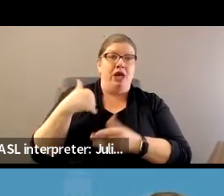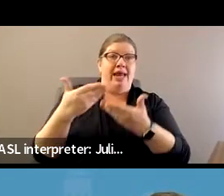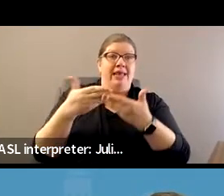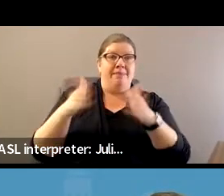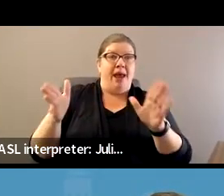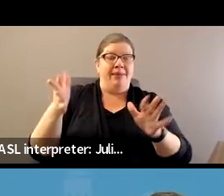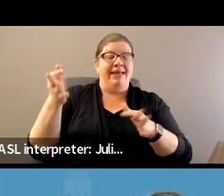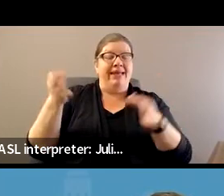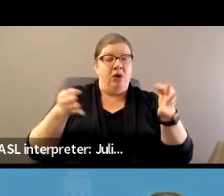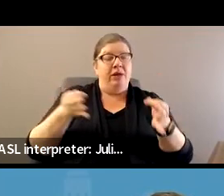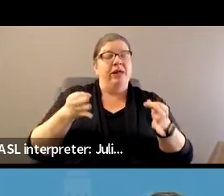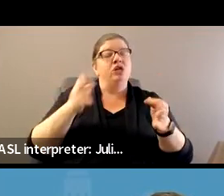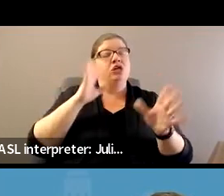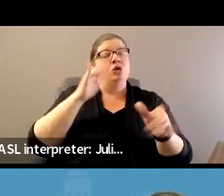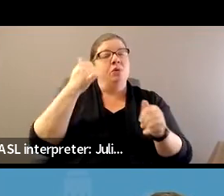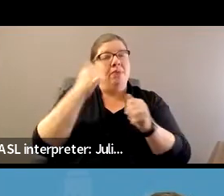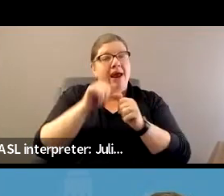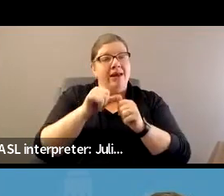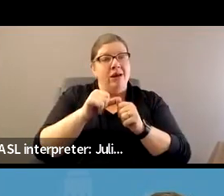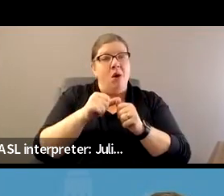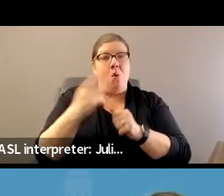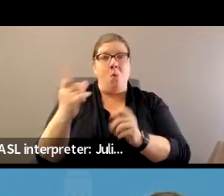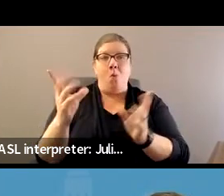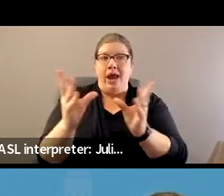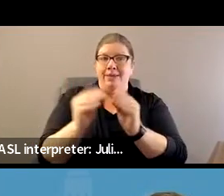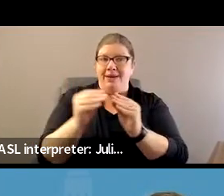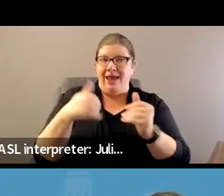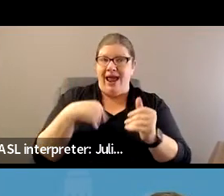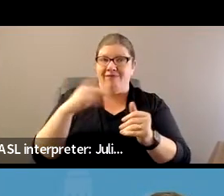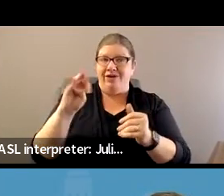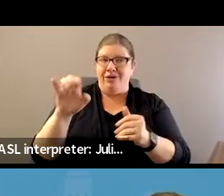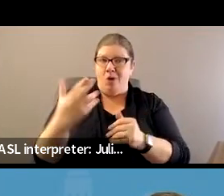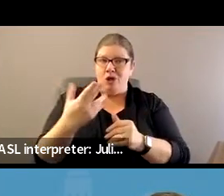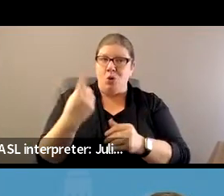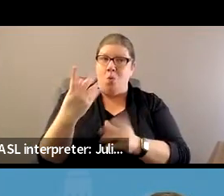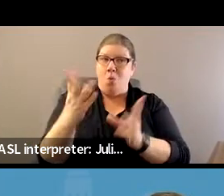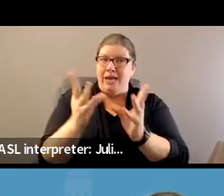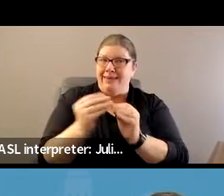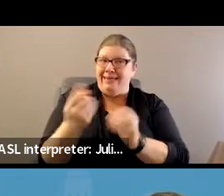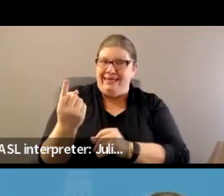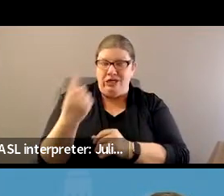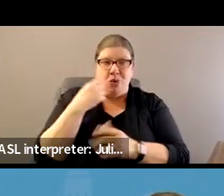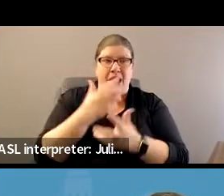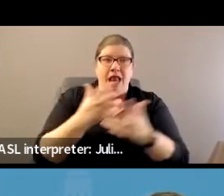hearing. And just a mindful, we're on, this is one meeting that we're having in March, so we have a lot to do here. So